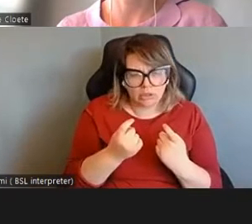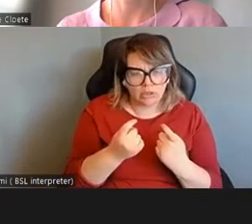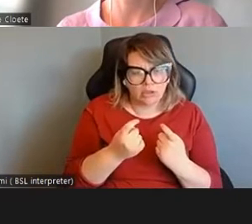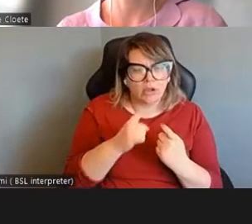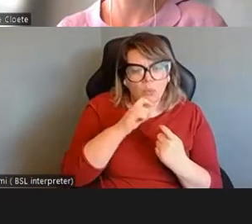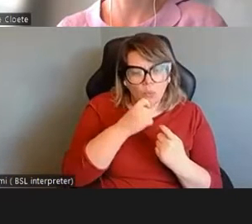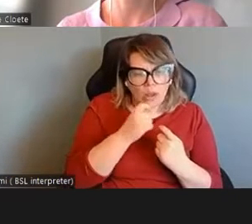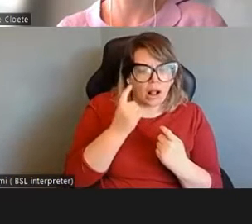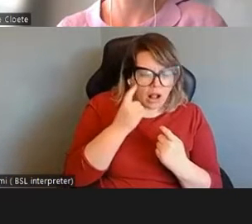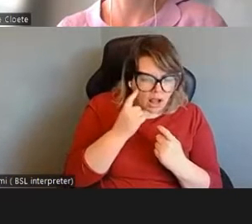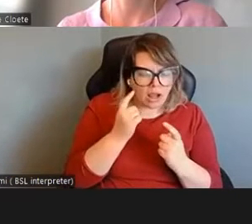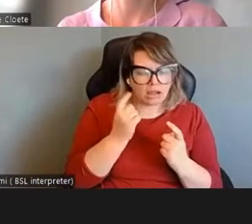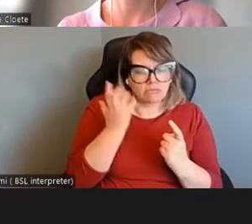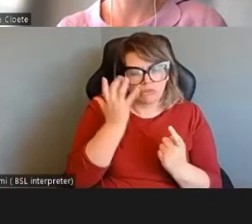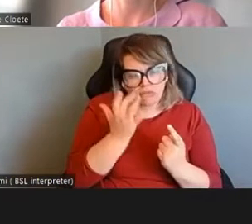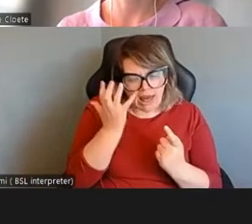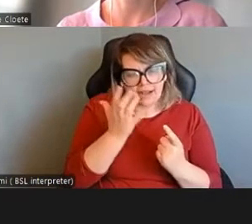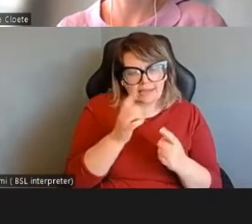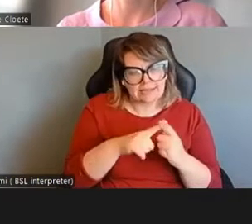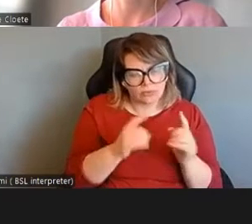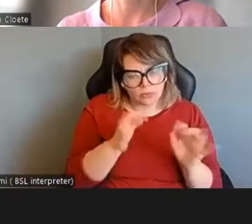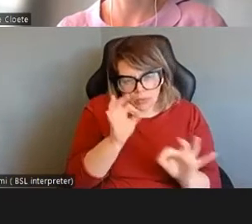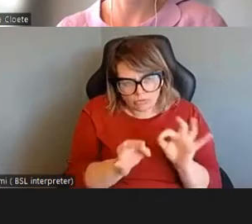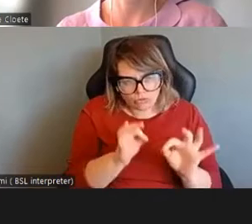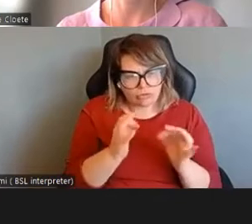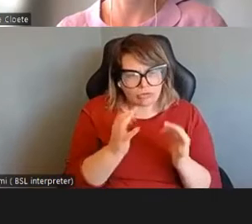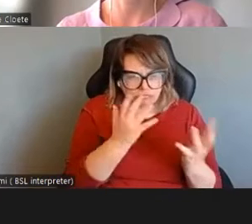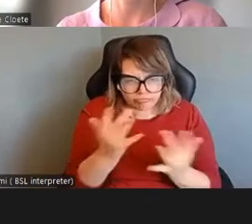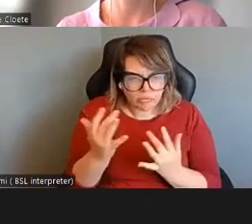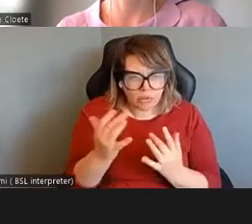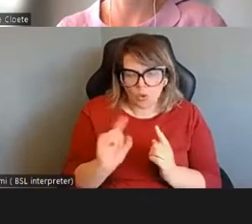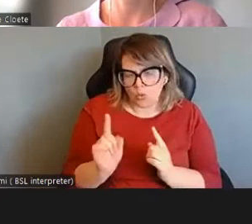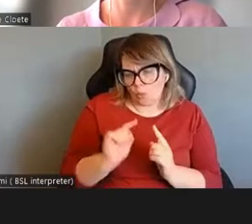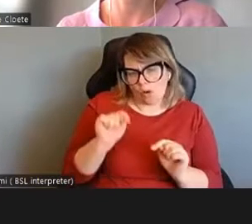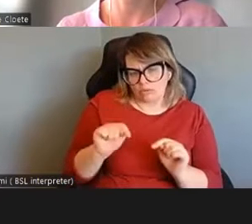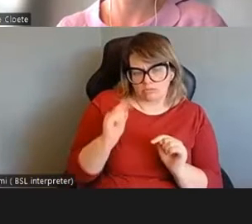guide questions for those would be, what do we think